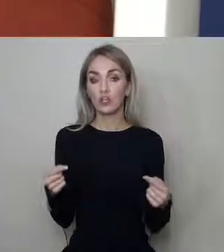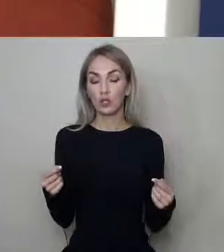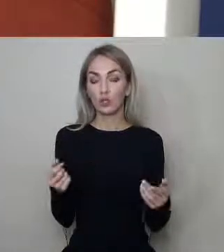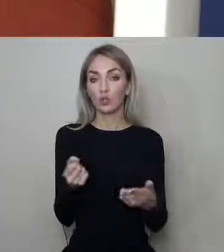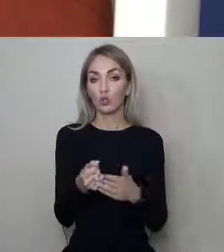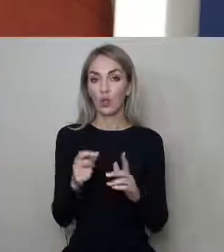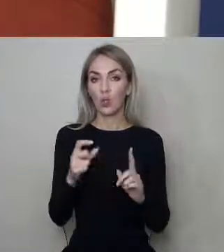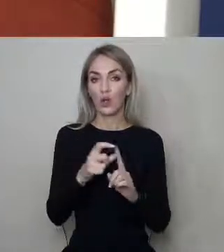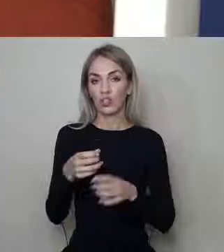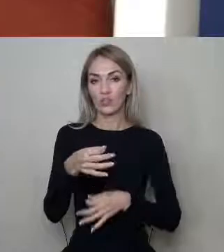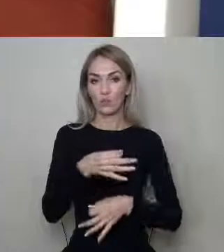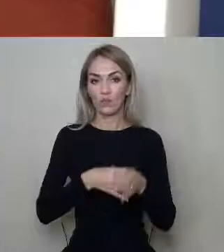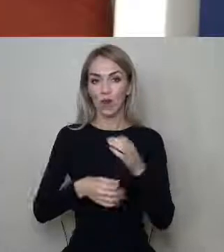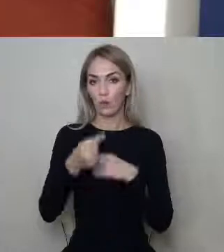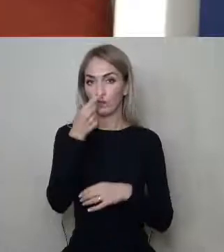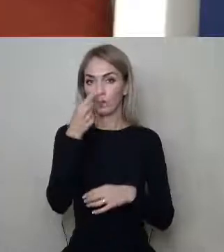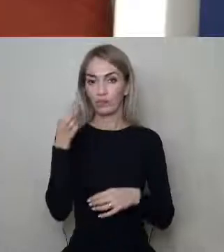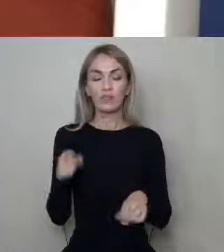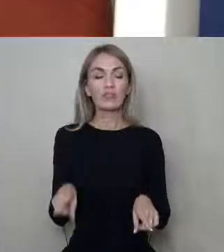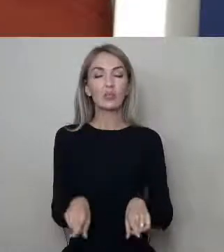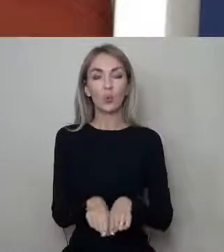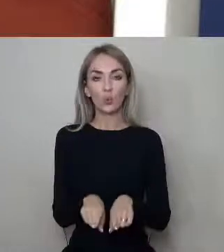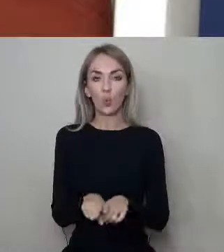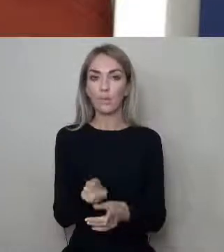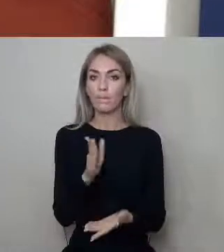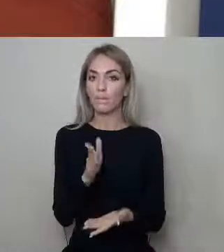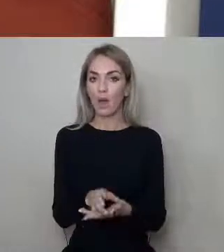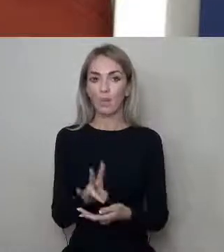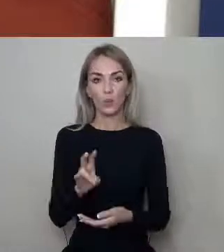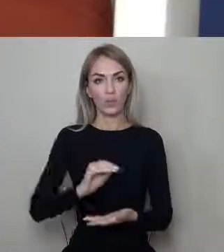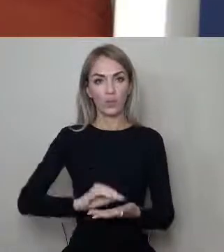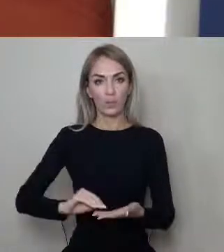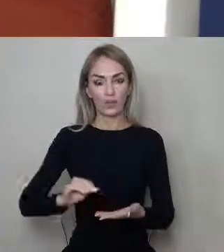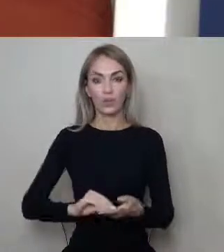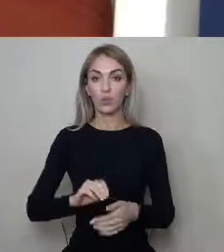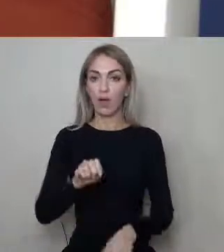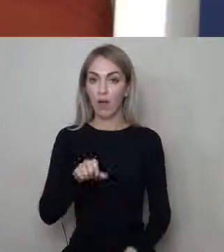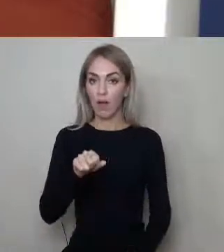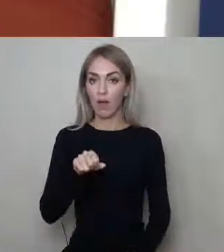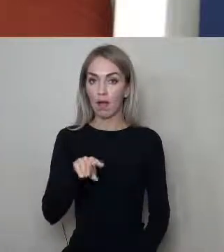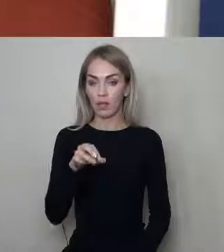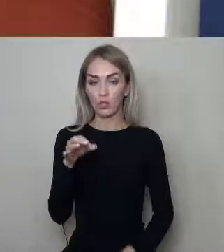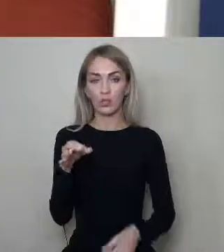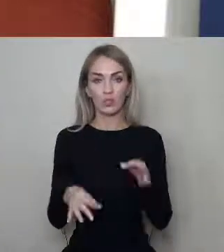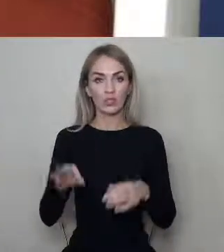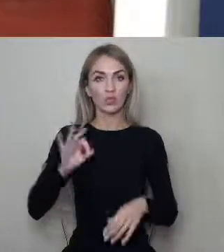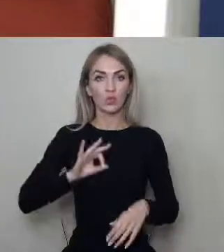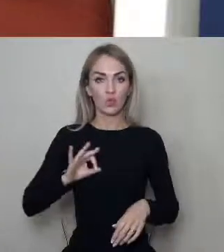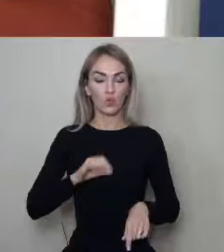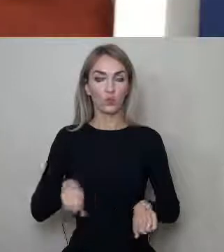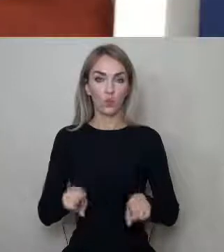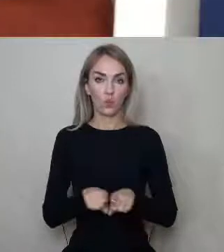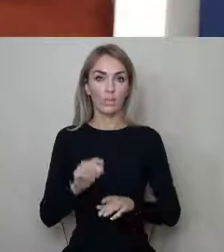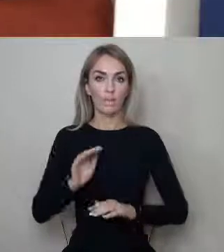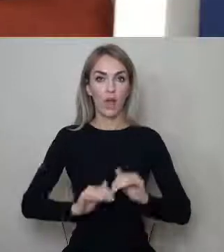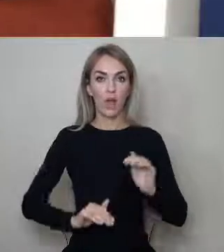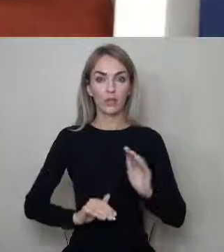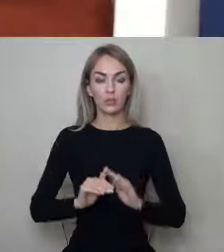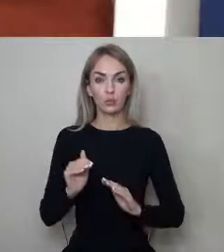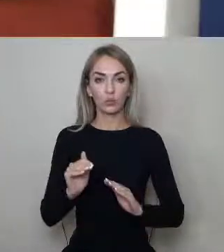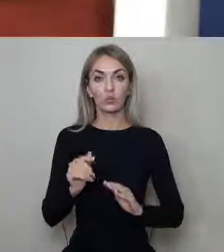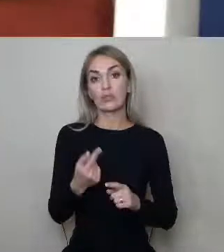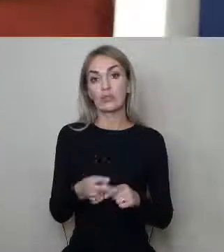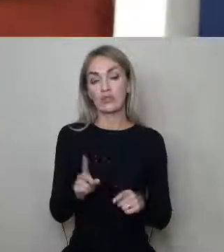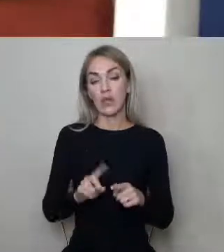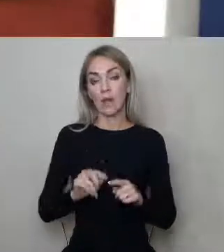as to others, and we discussed this with the colleagues, that the courts apply this